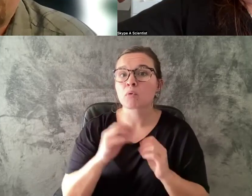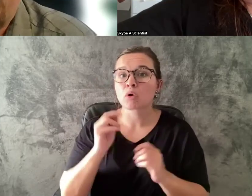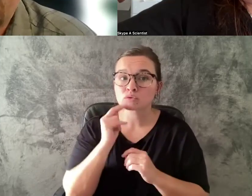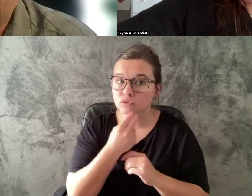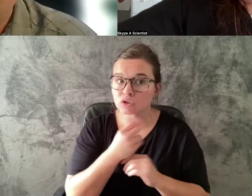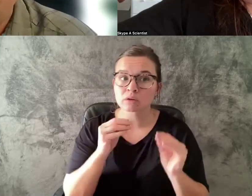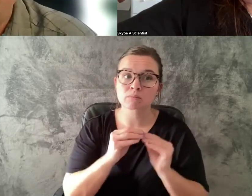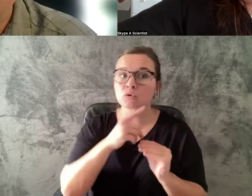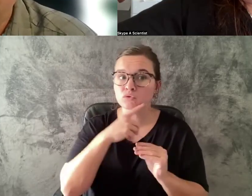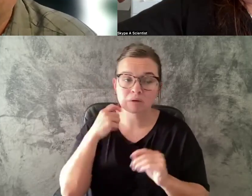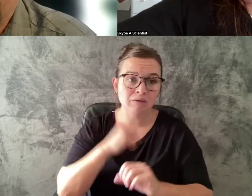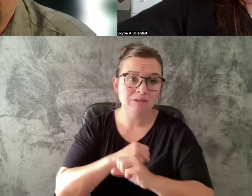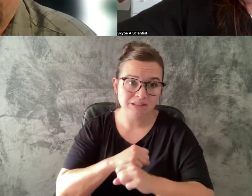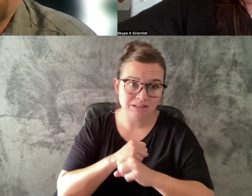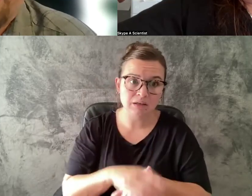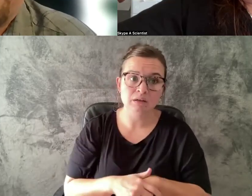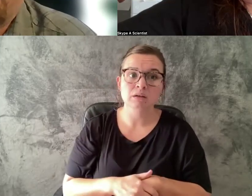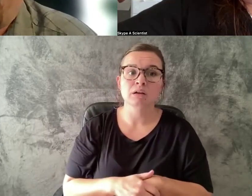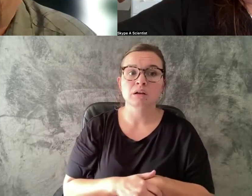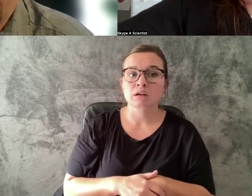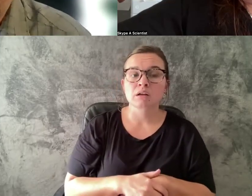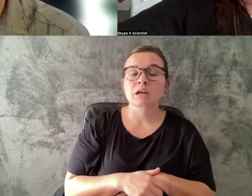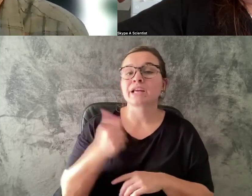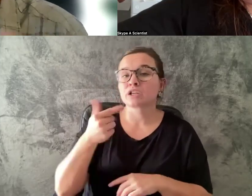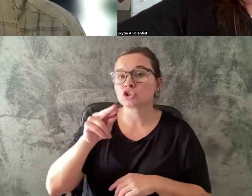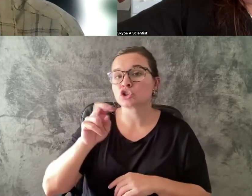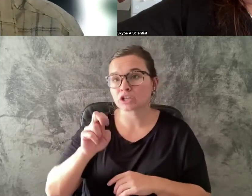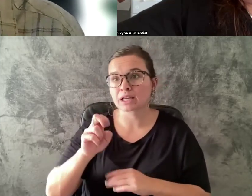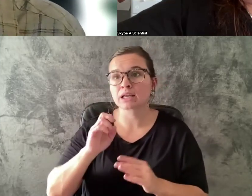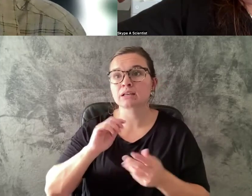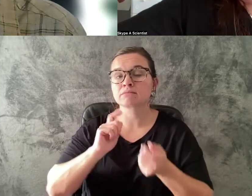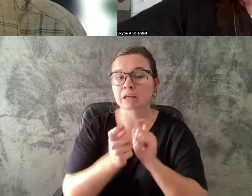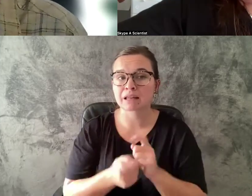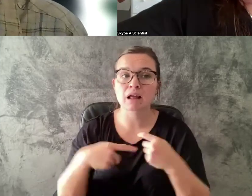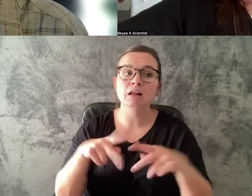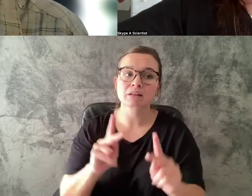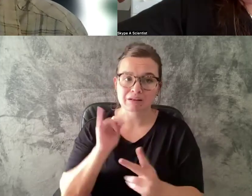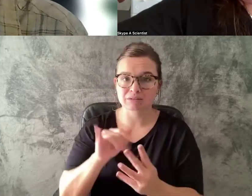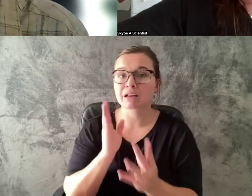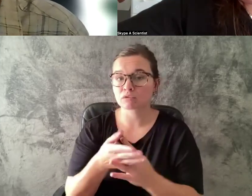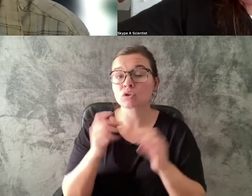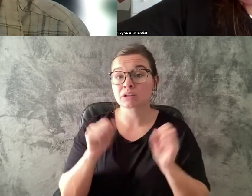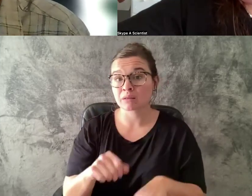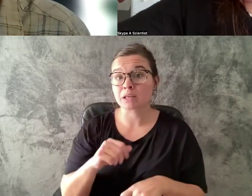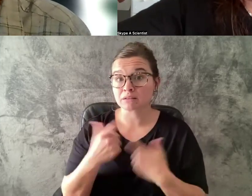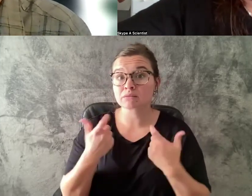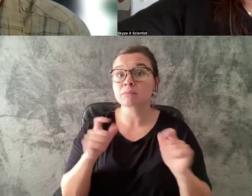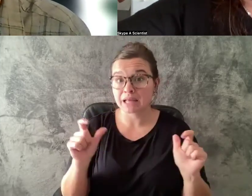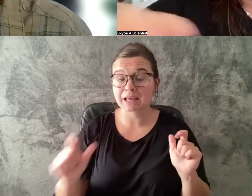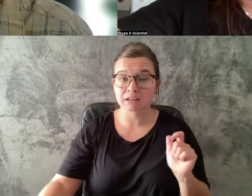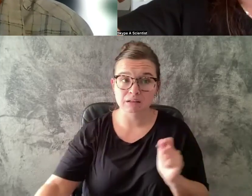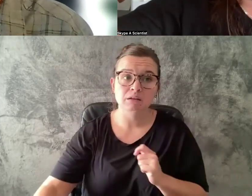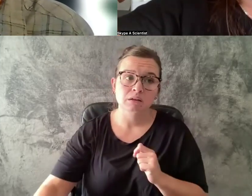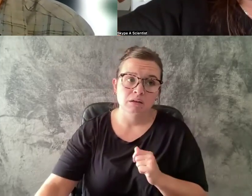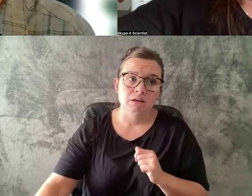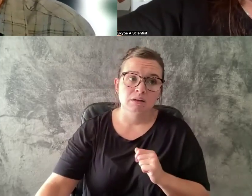resistant, things like that. And gene editing allows like interventions that are can be pretty dramatic and